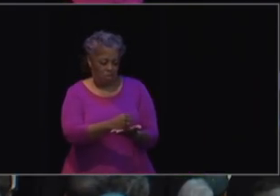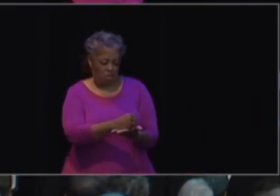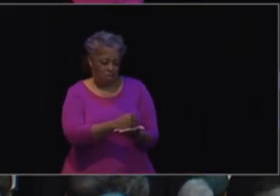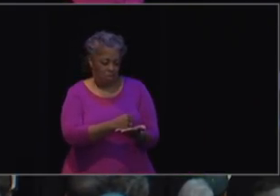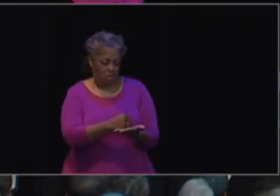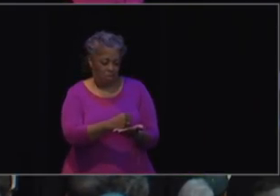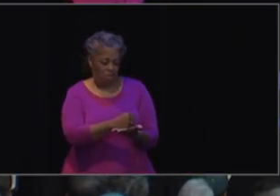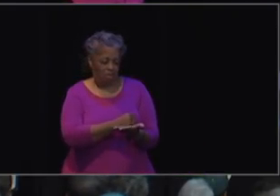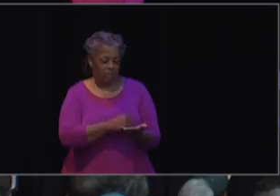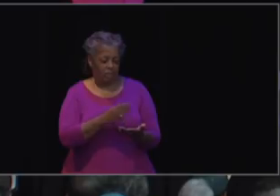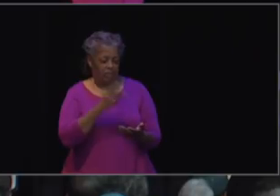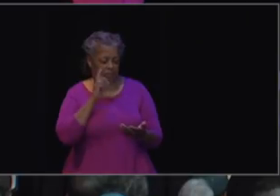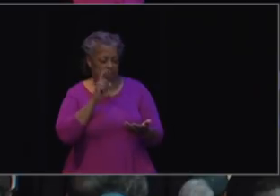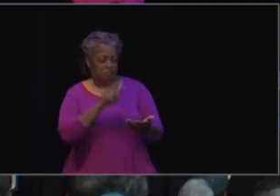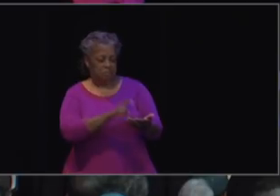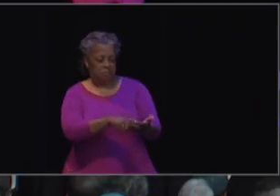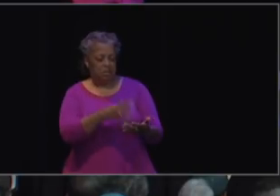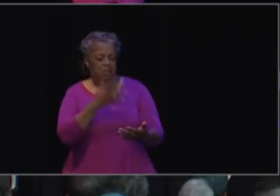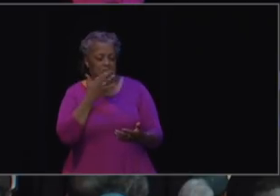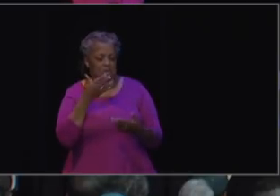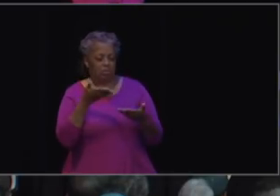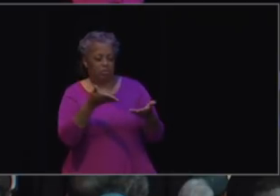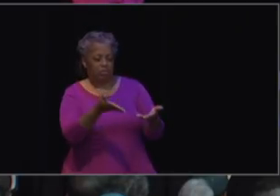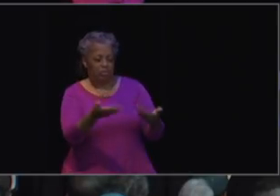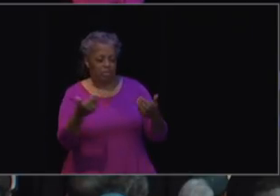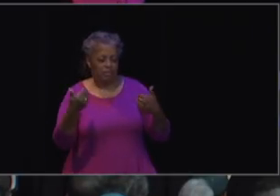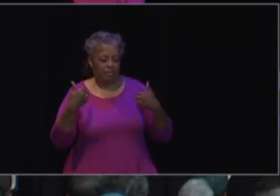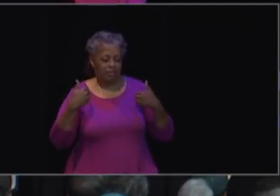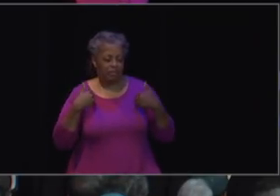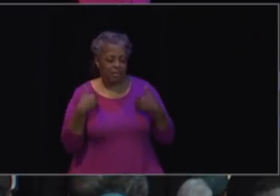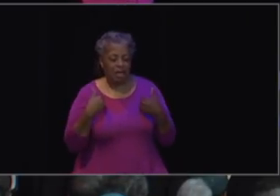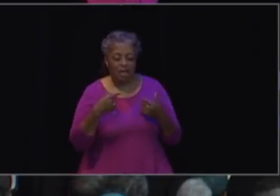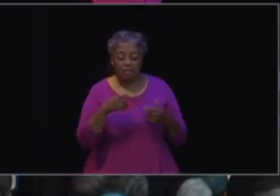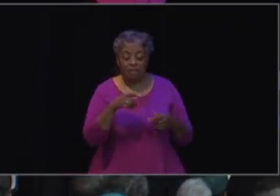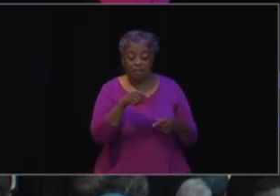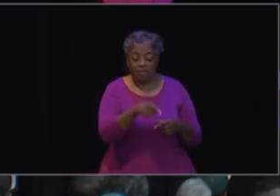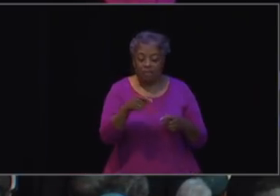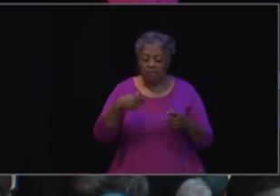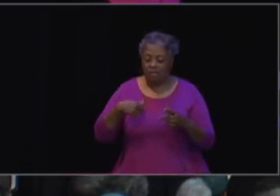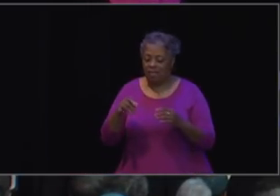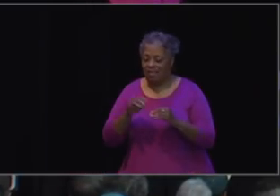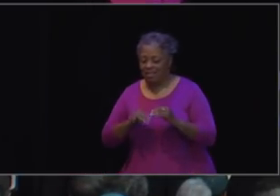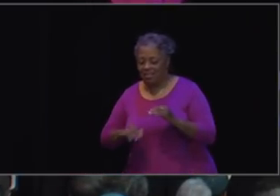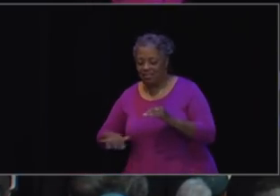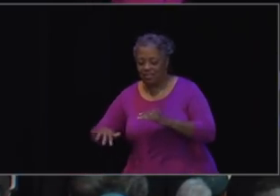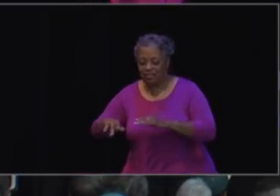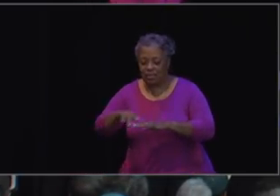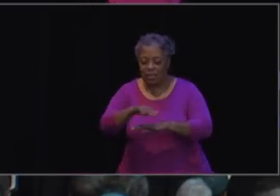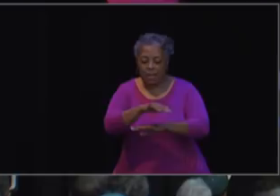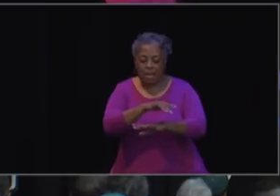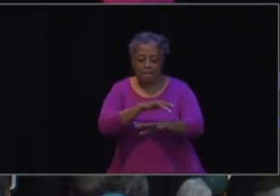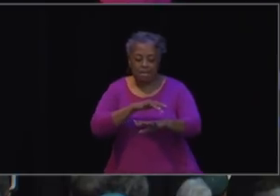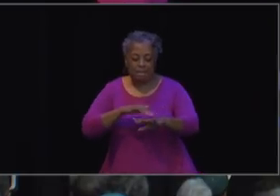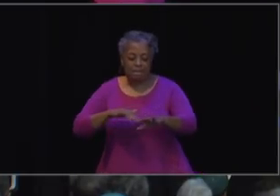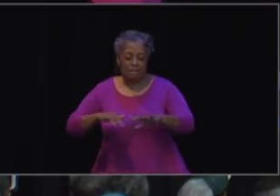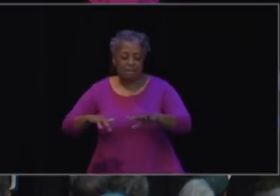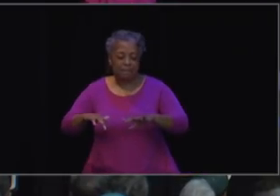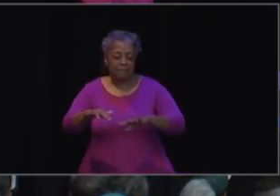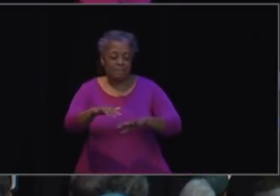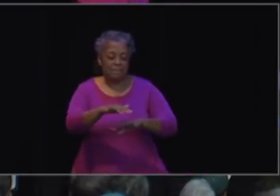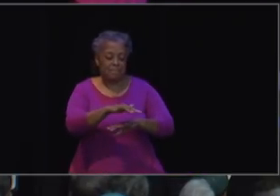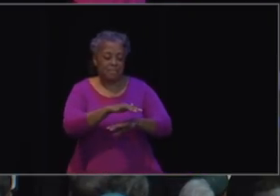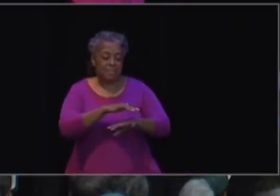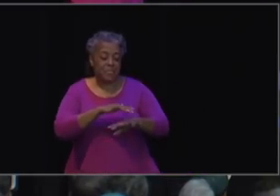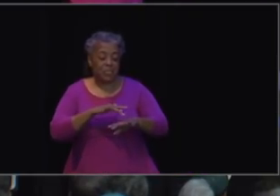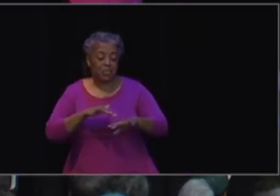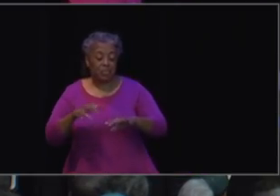Colors in my cup of coffee. Watch the cream swirl as it do. Find myself